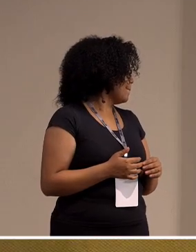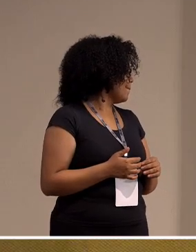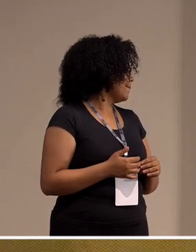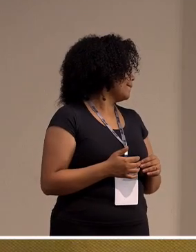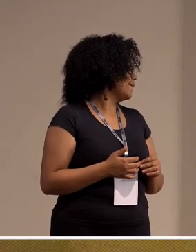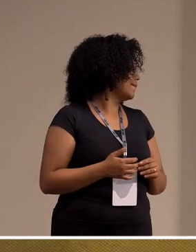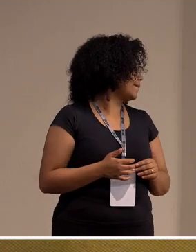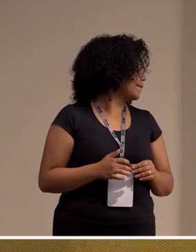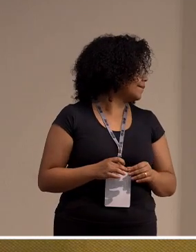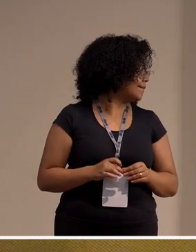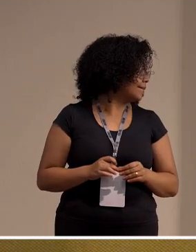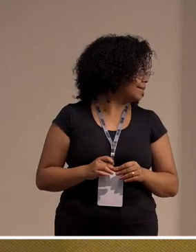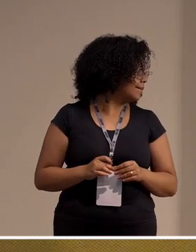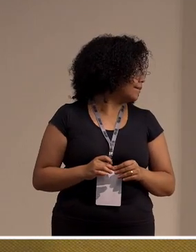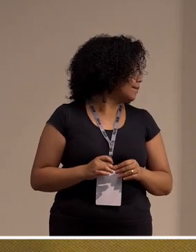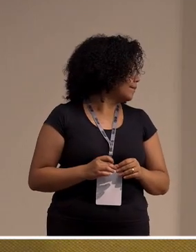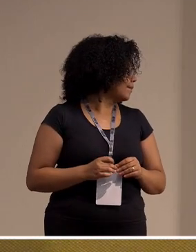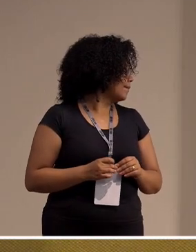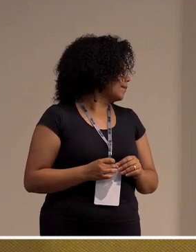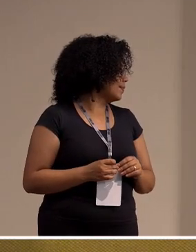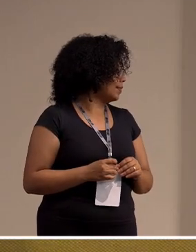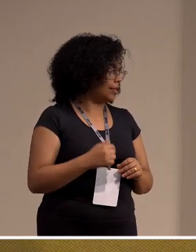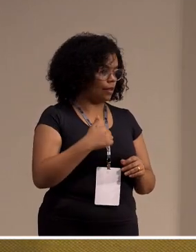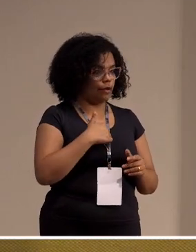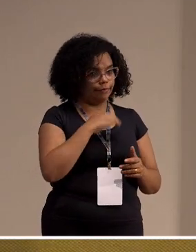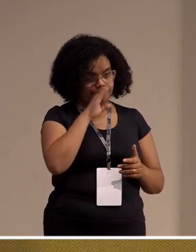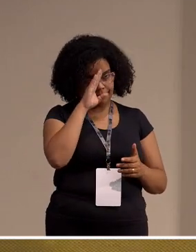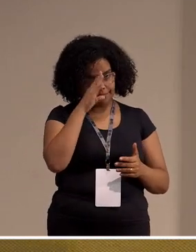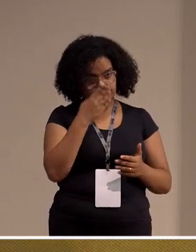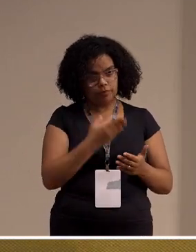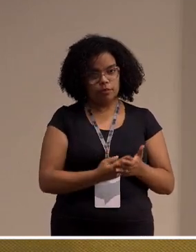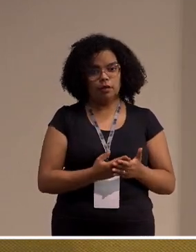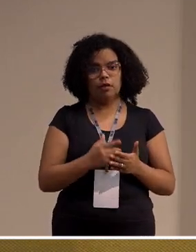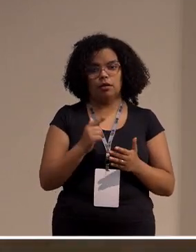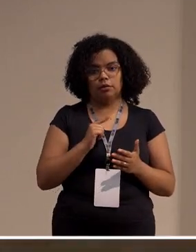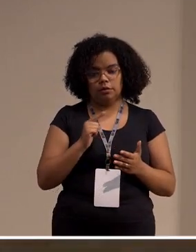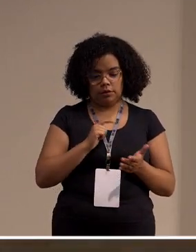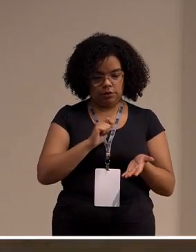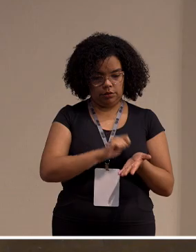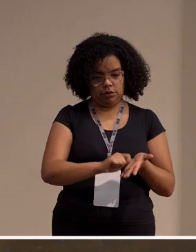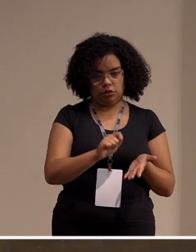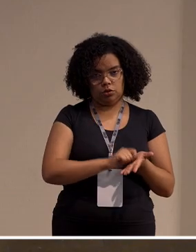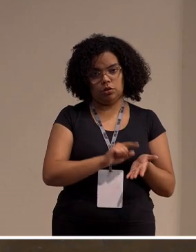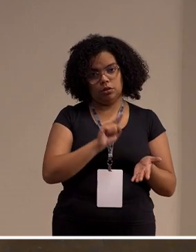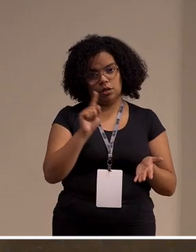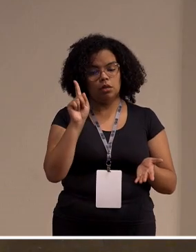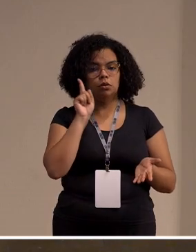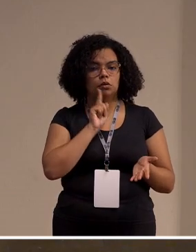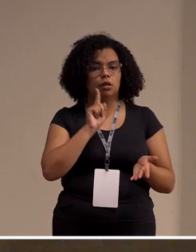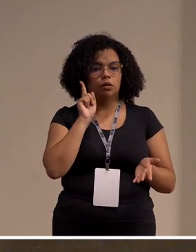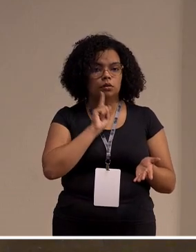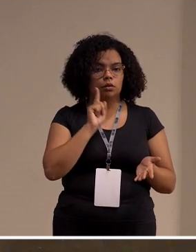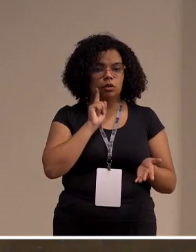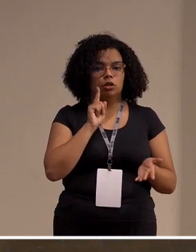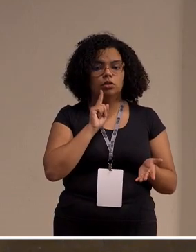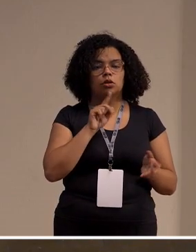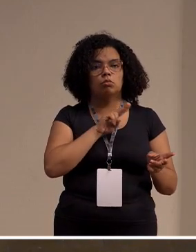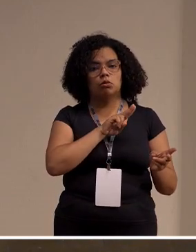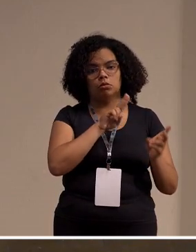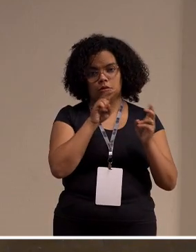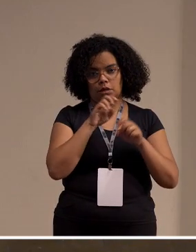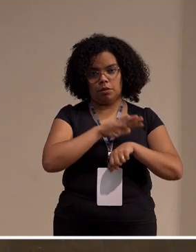I think there are a number of writers in the States who write about race and racism